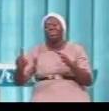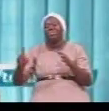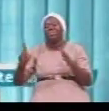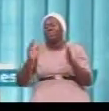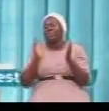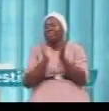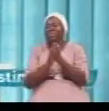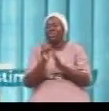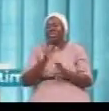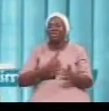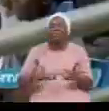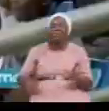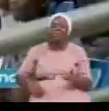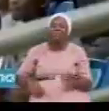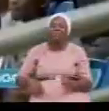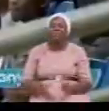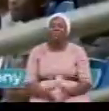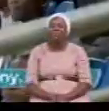God.